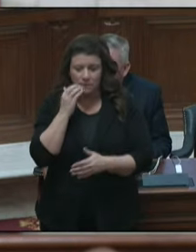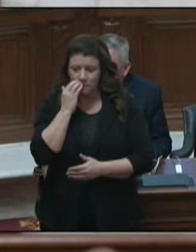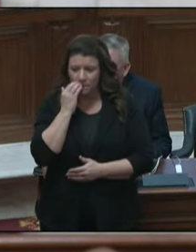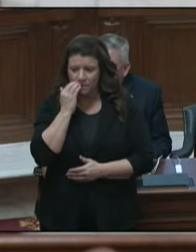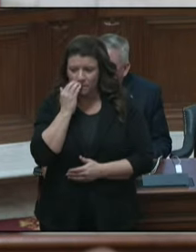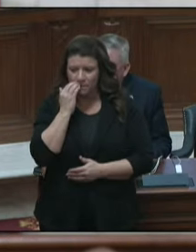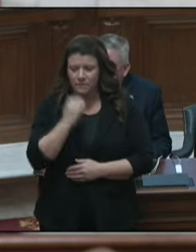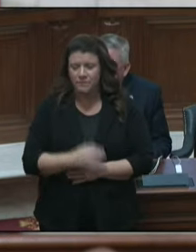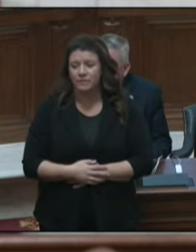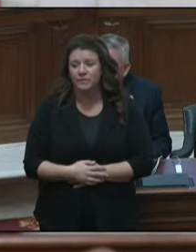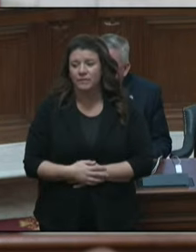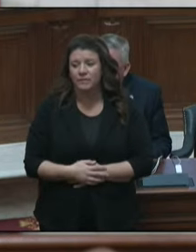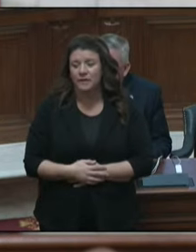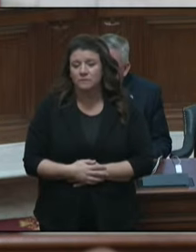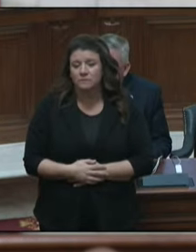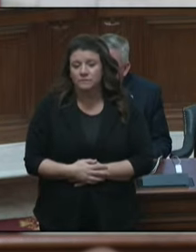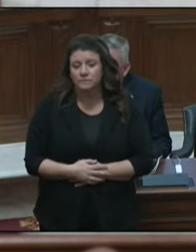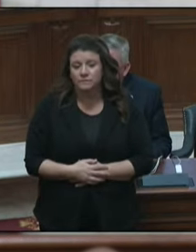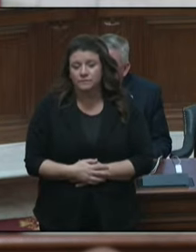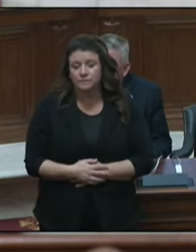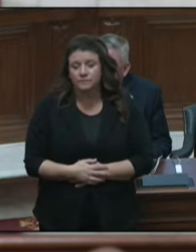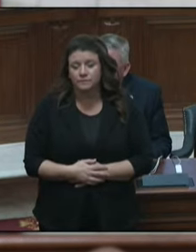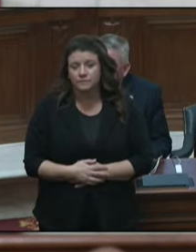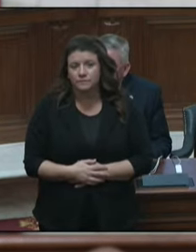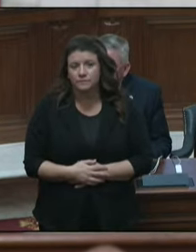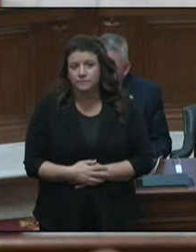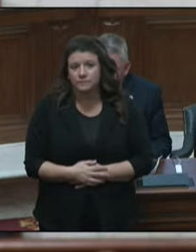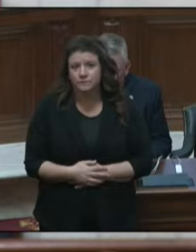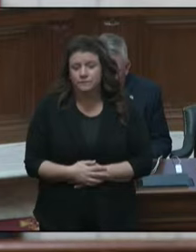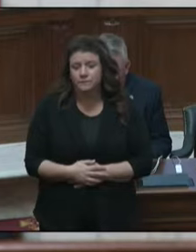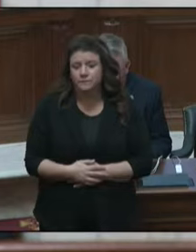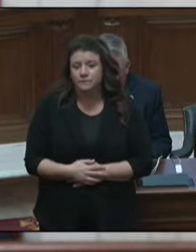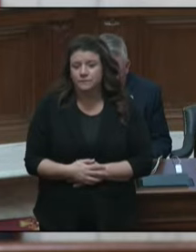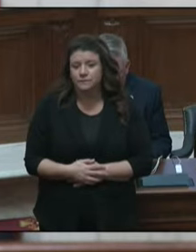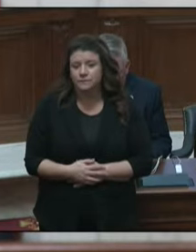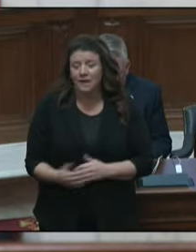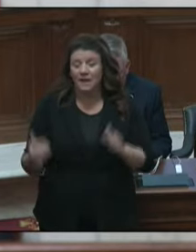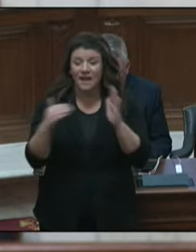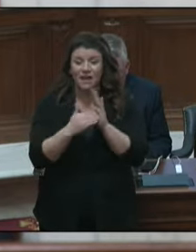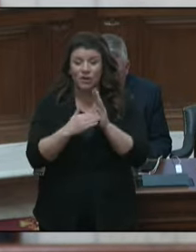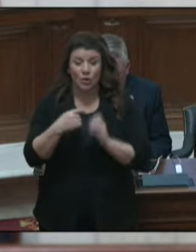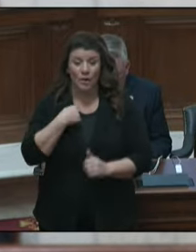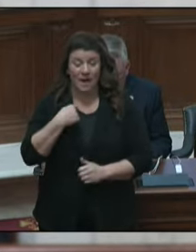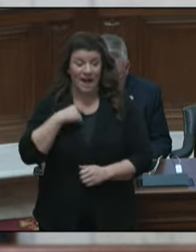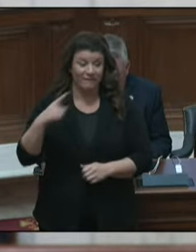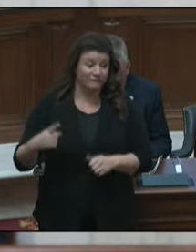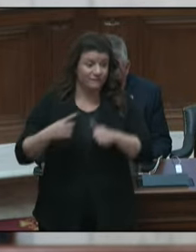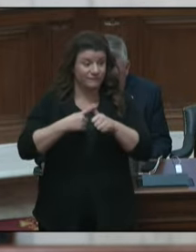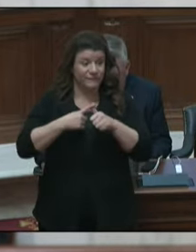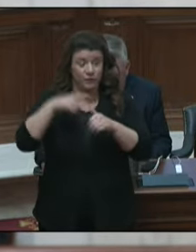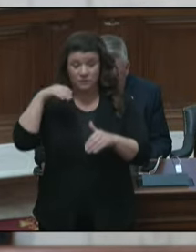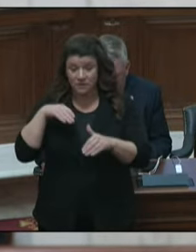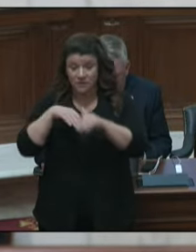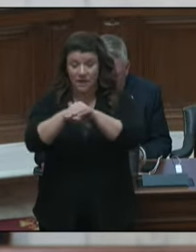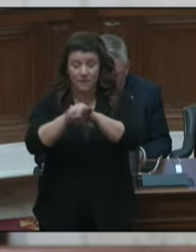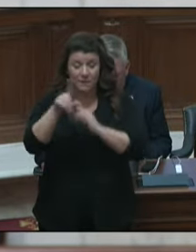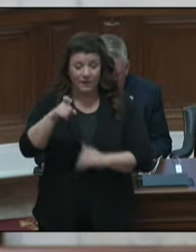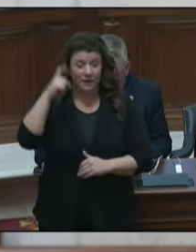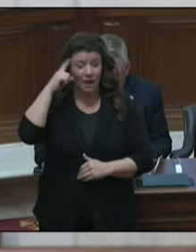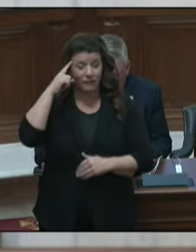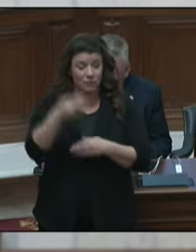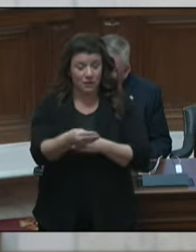know, again, when I first walked in to the governor's office and they handed me those